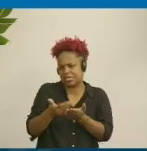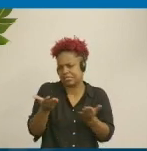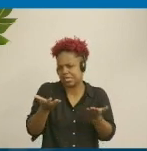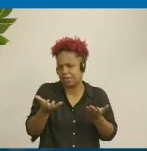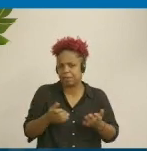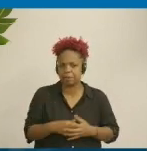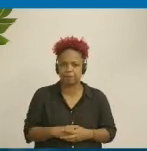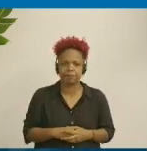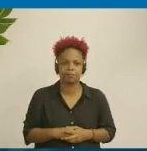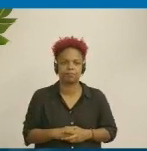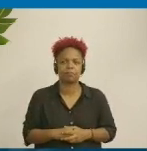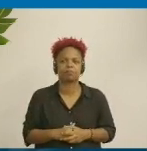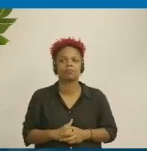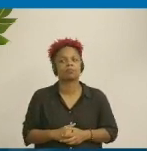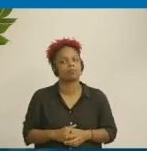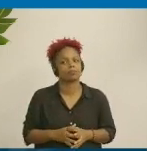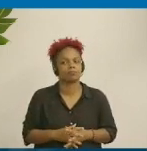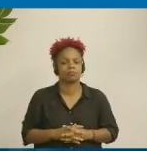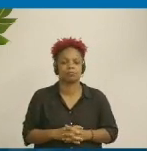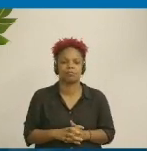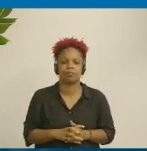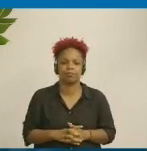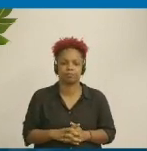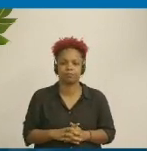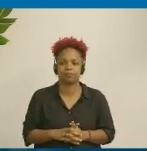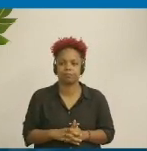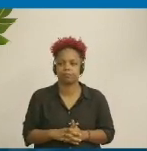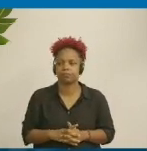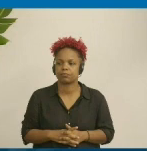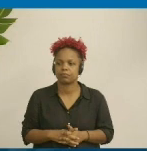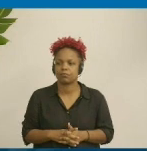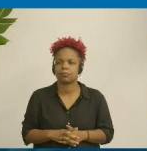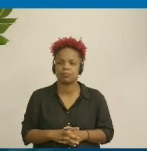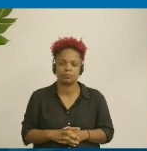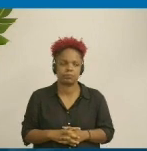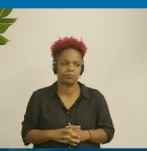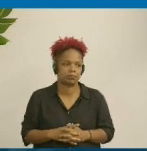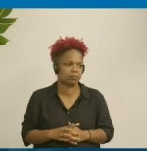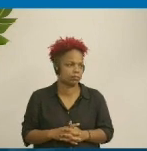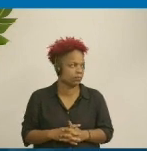Yes, sure. Thank you very much, Professor Cornell, for your presentation.